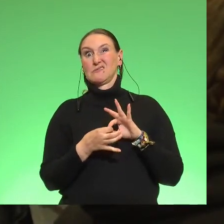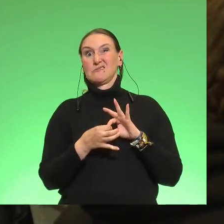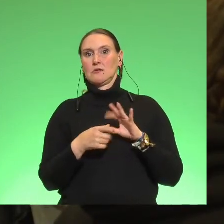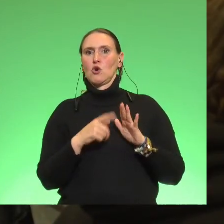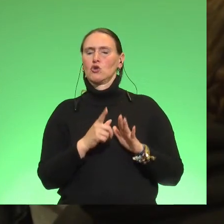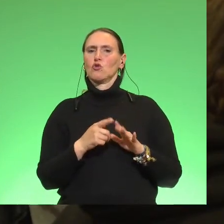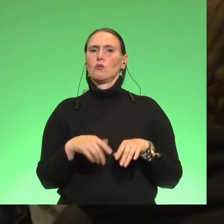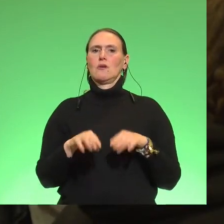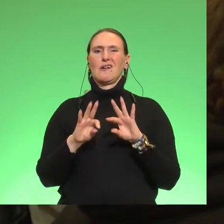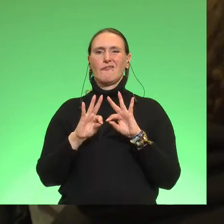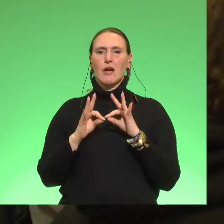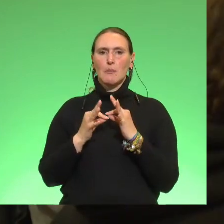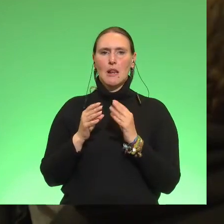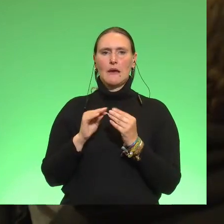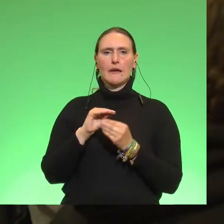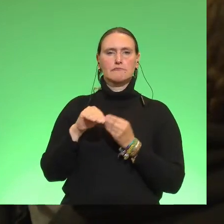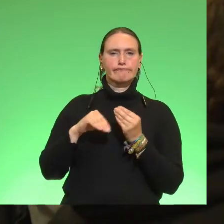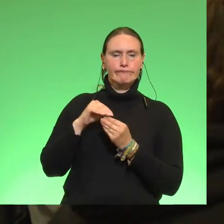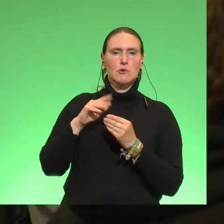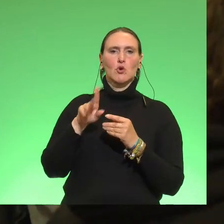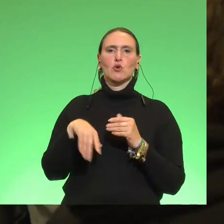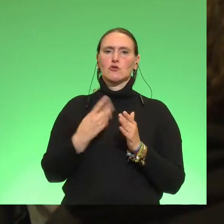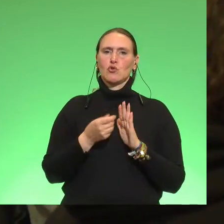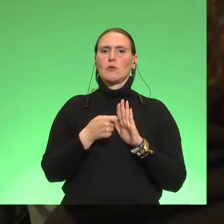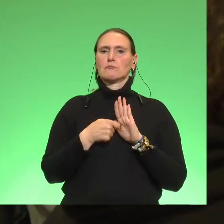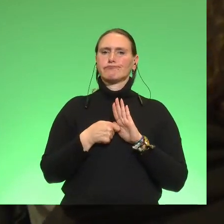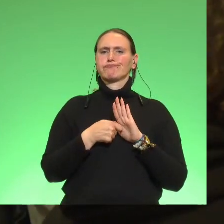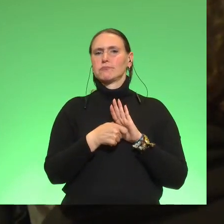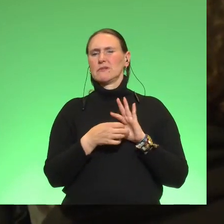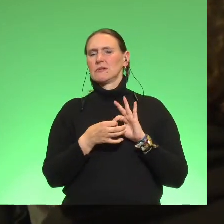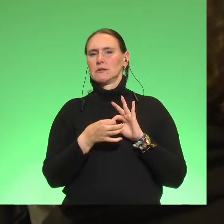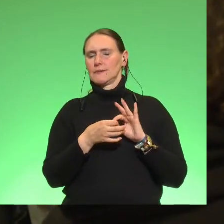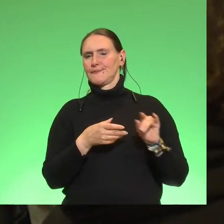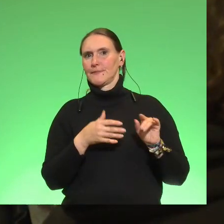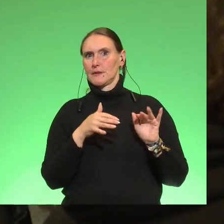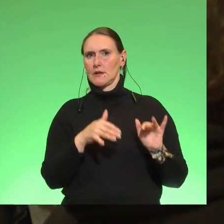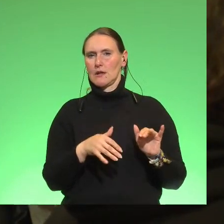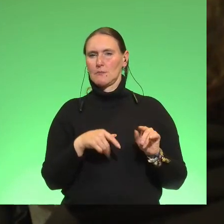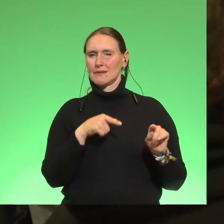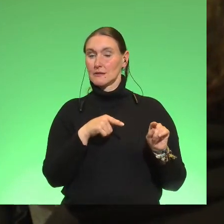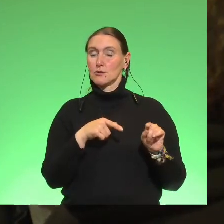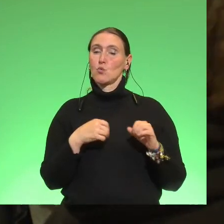families as well. And we have that really problematic